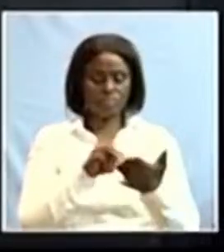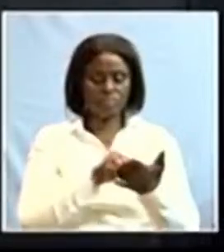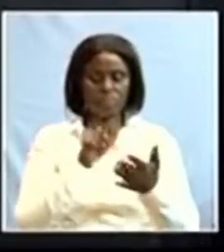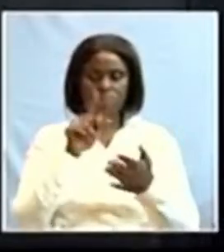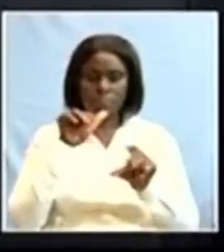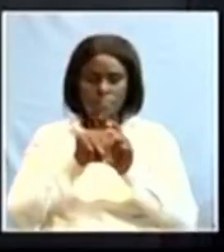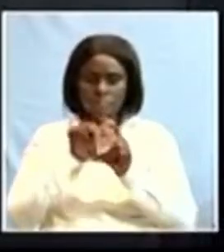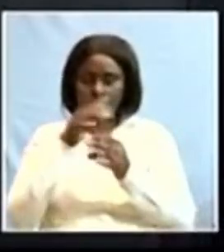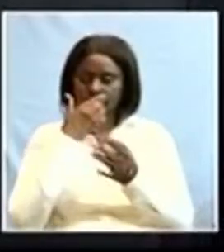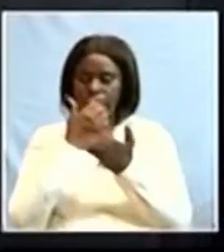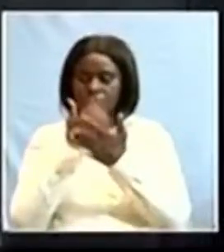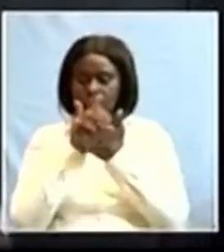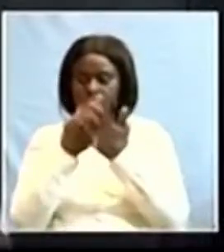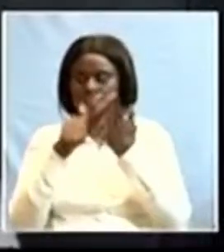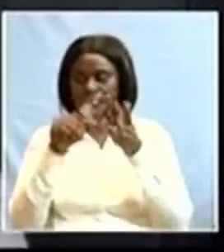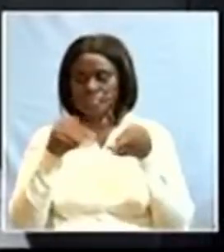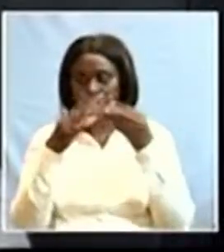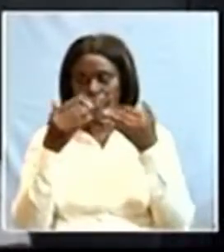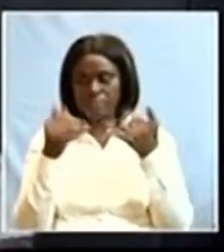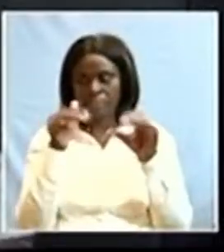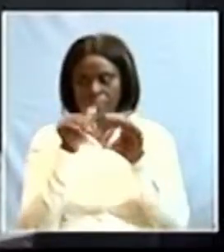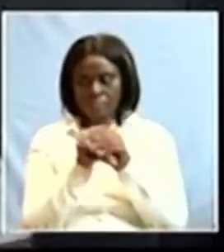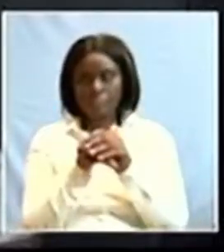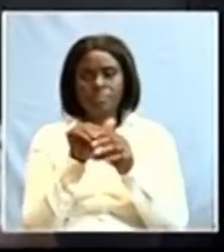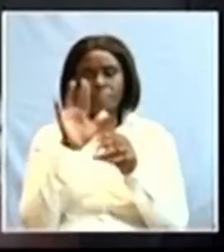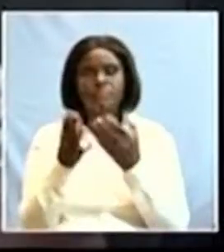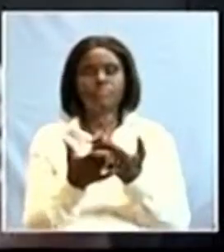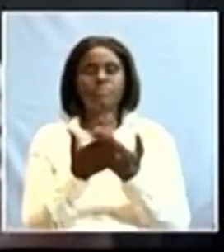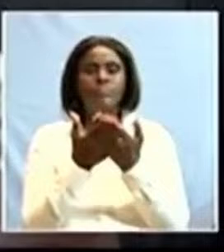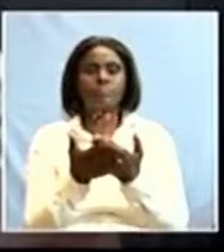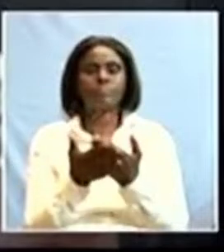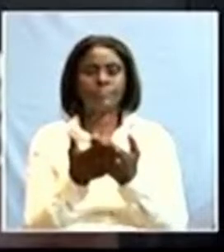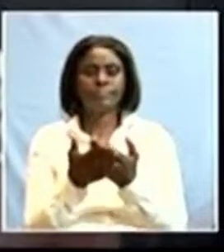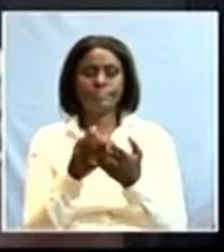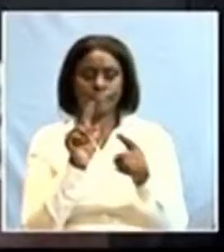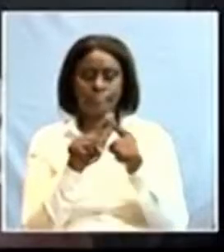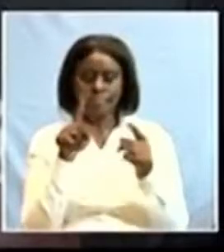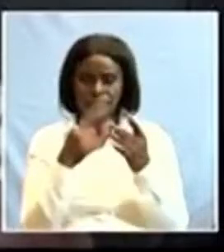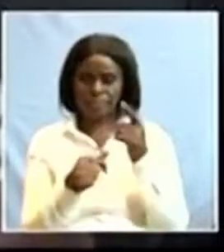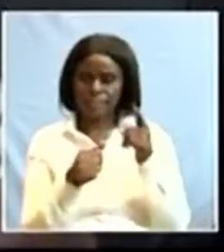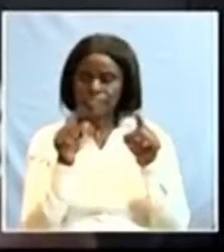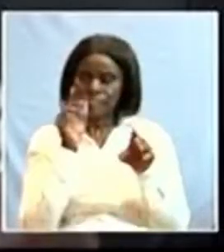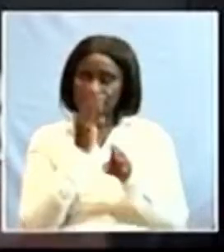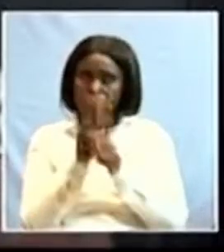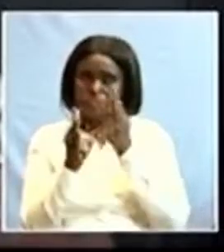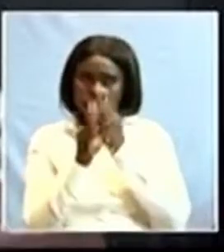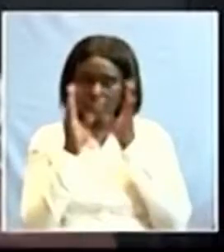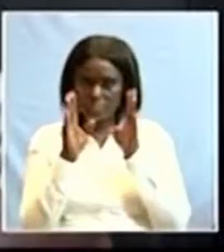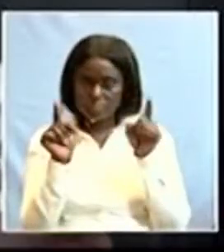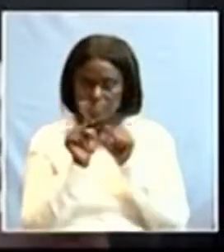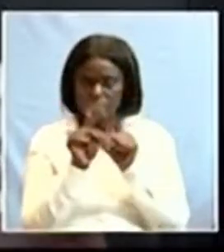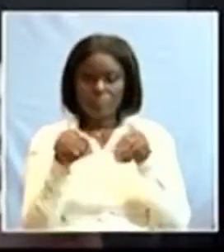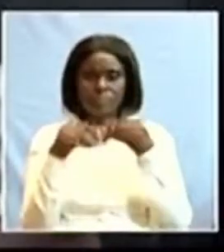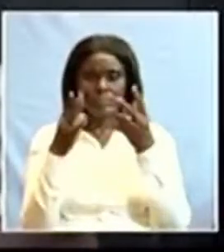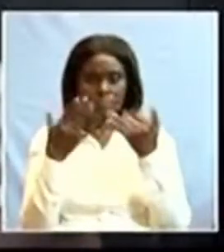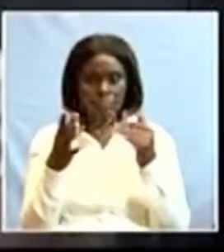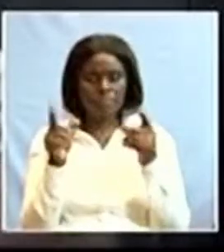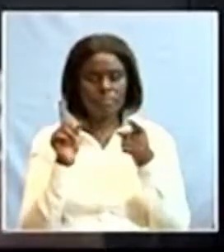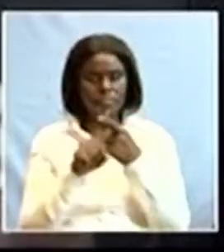your evidence that you have provided in your submission, but the contractor was offered